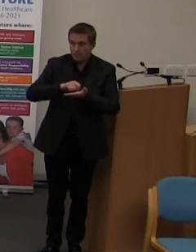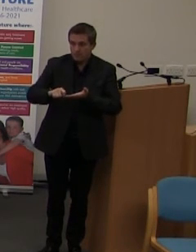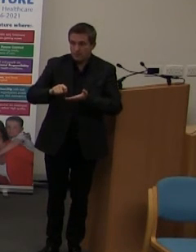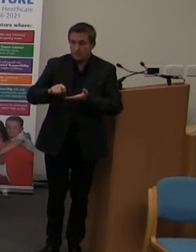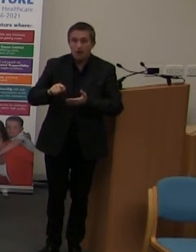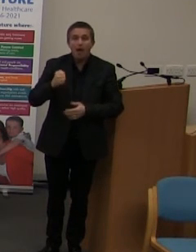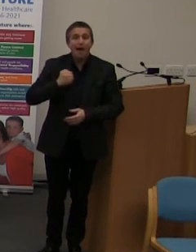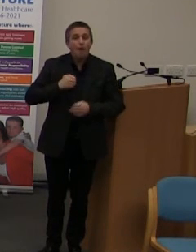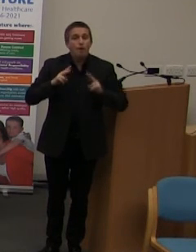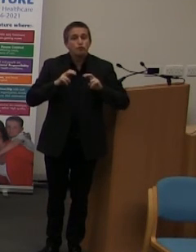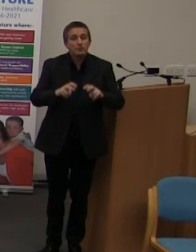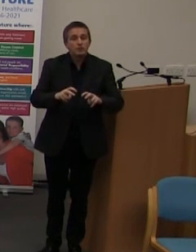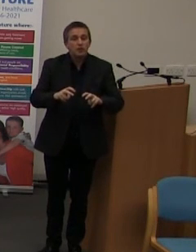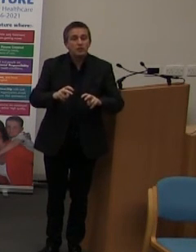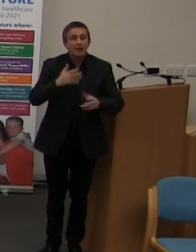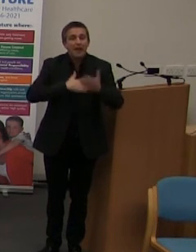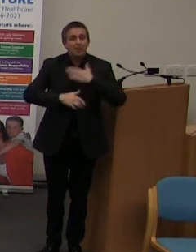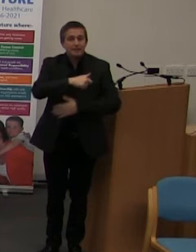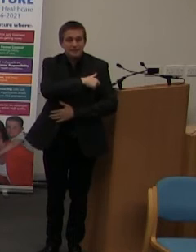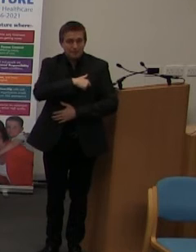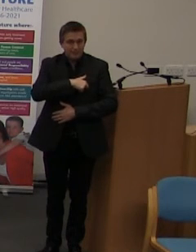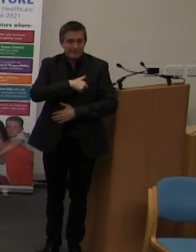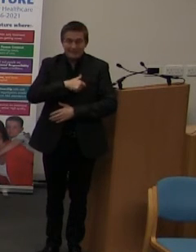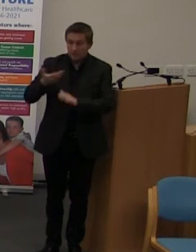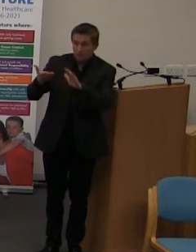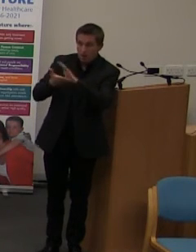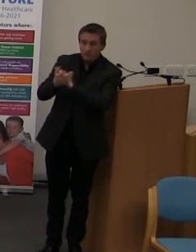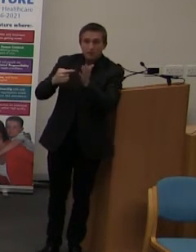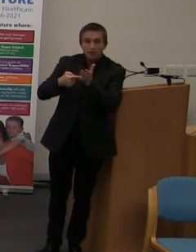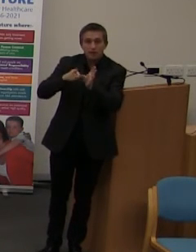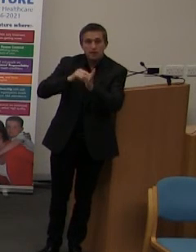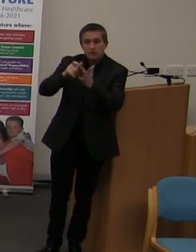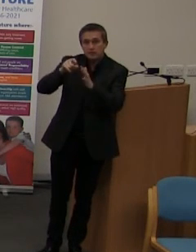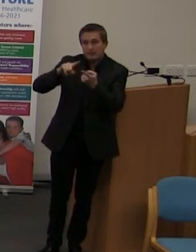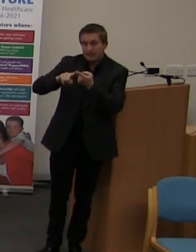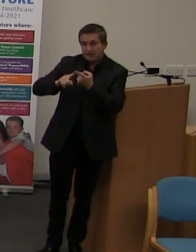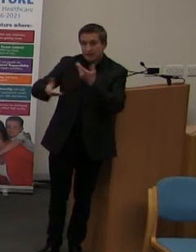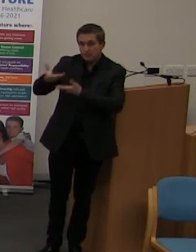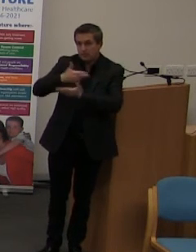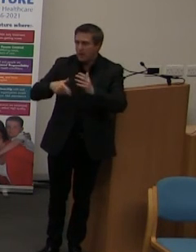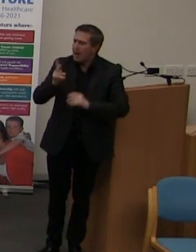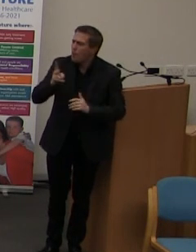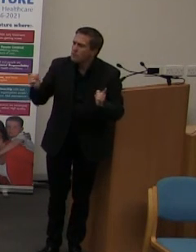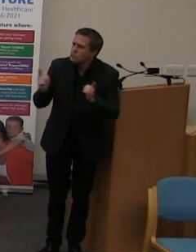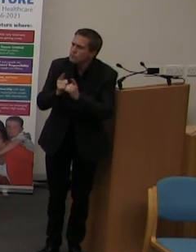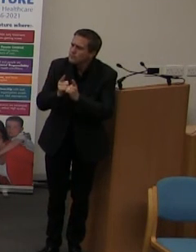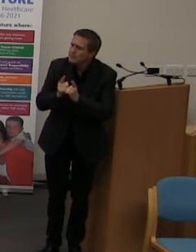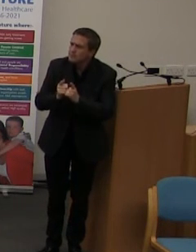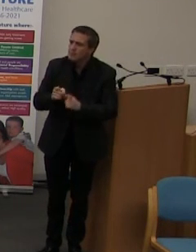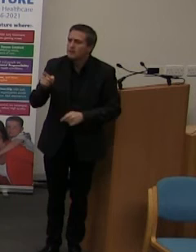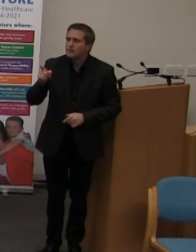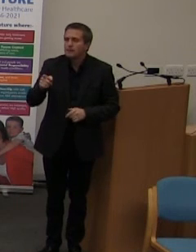Research Ethics Committee sits with Tayside and Fife, and it's run jointly between those three boards. And how often does that meet? It